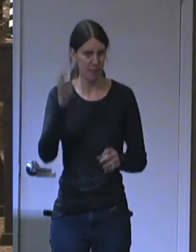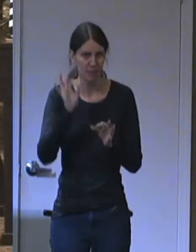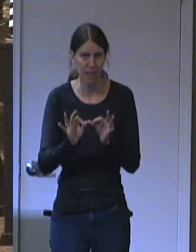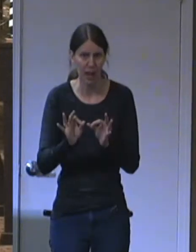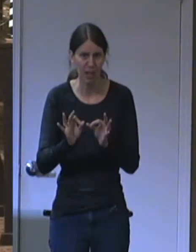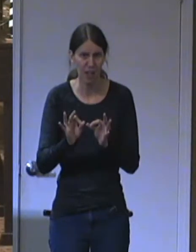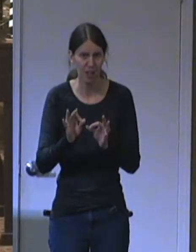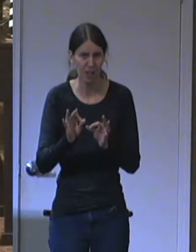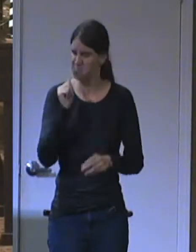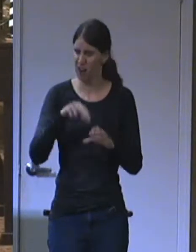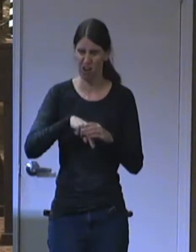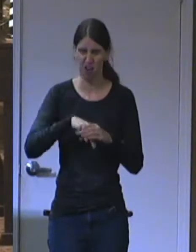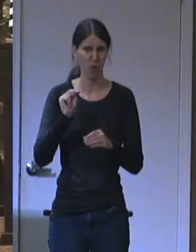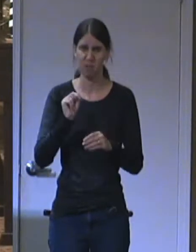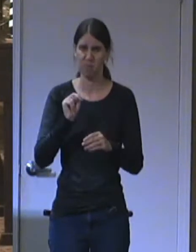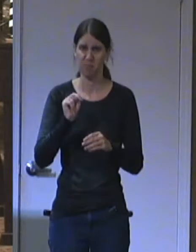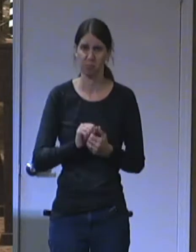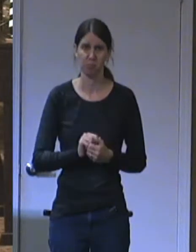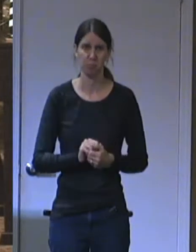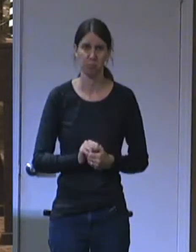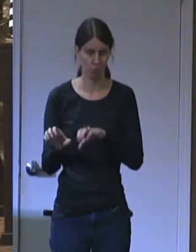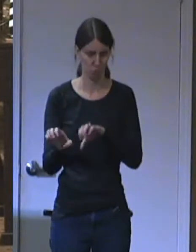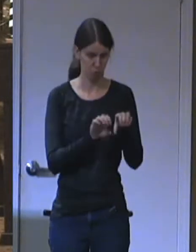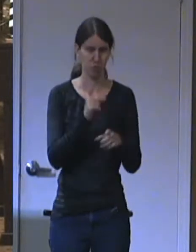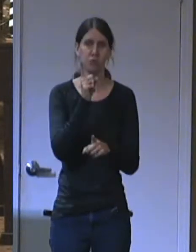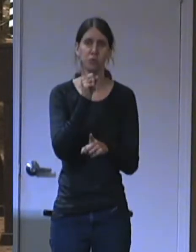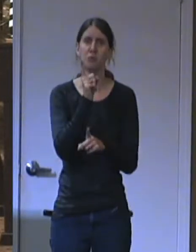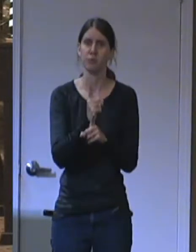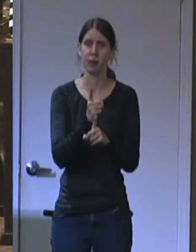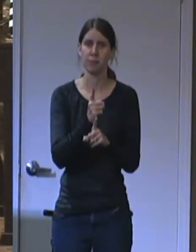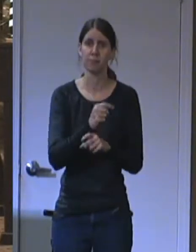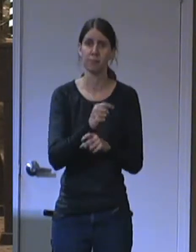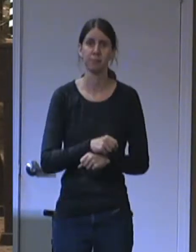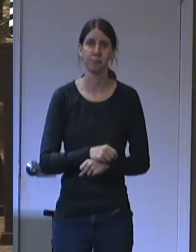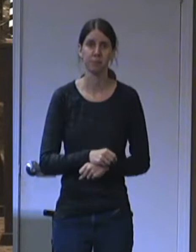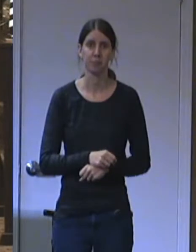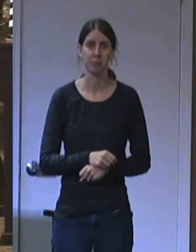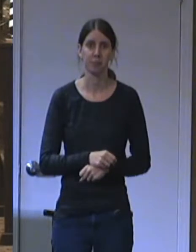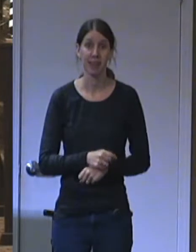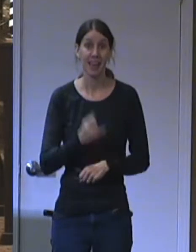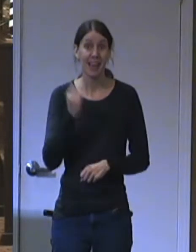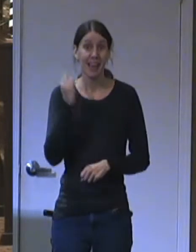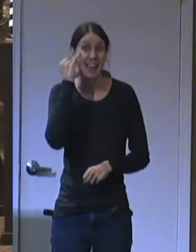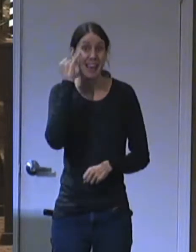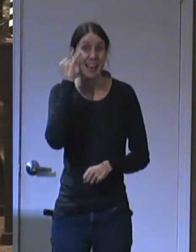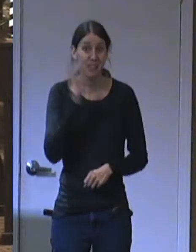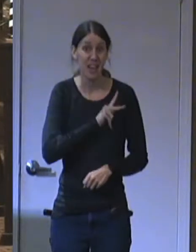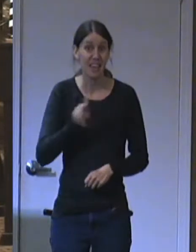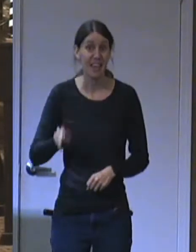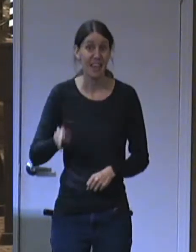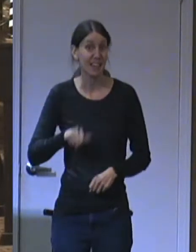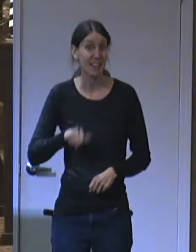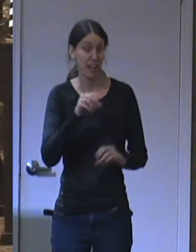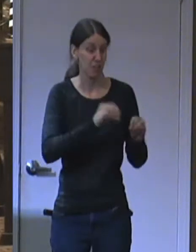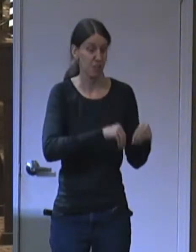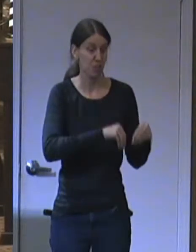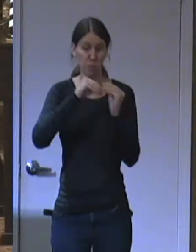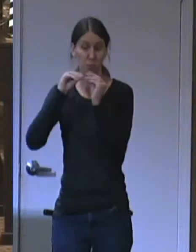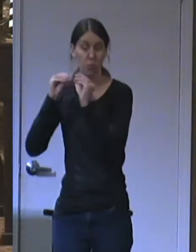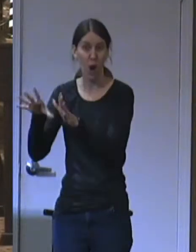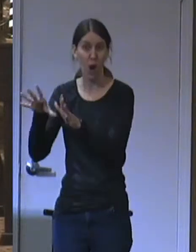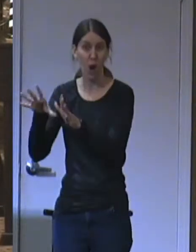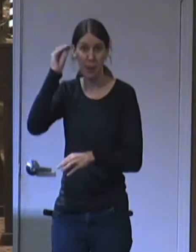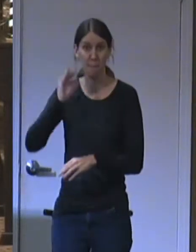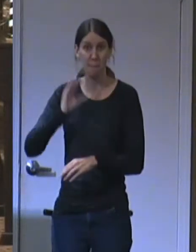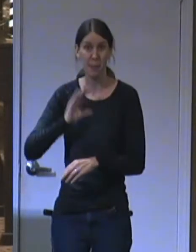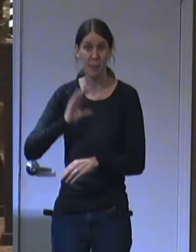quit. We're going to do what's right." And if they had not thrown them in that fiery furnace, we hadn't seen God bring